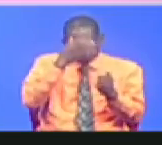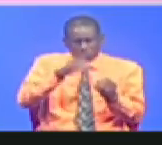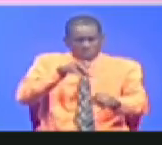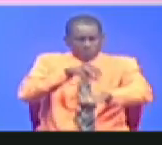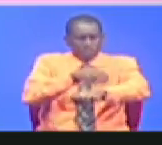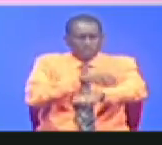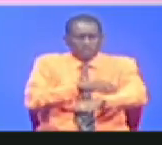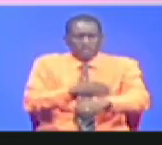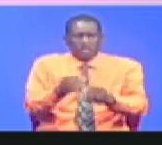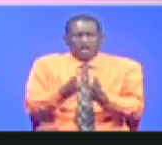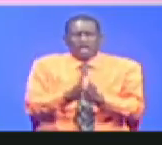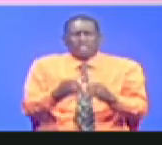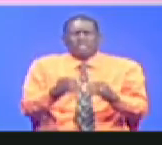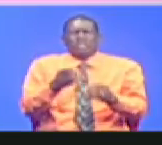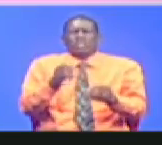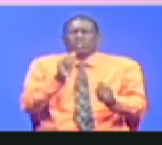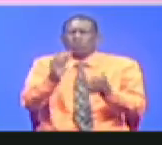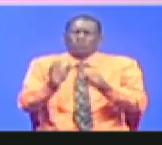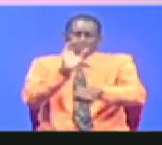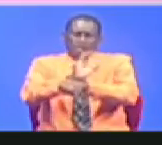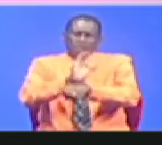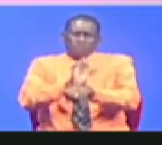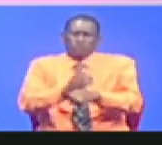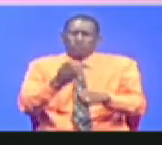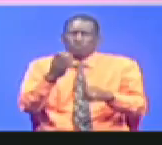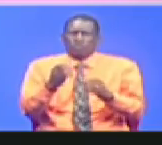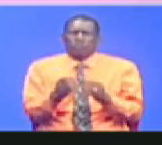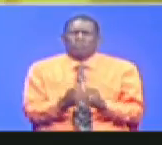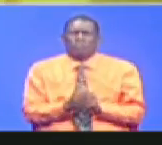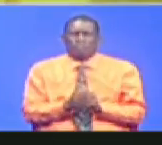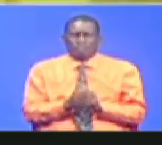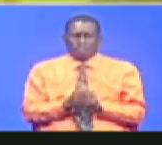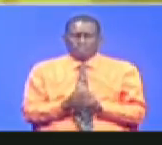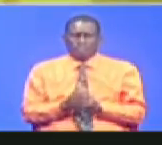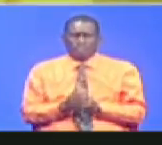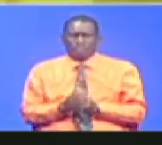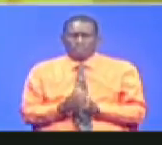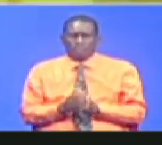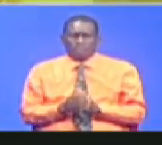from January 5th to 9th in Yaounde, Cameroon. Ian Mugo reports.